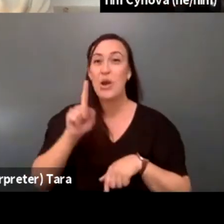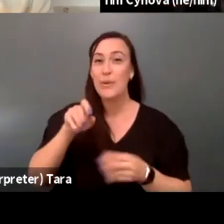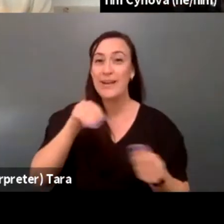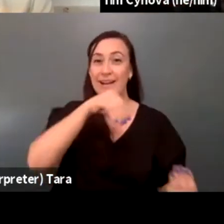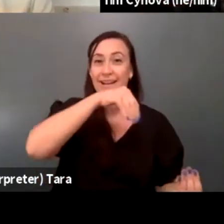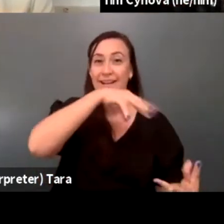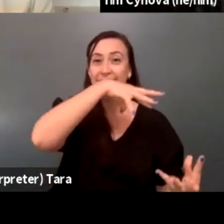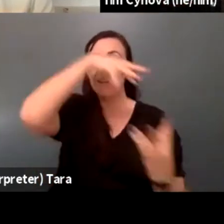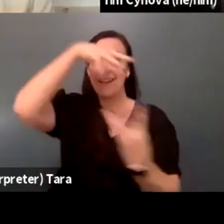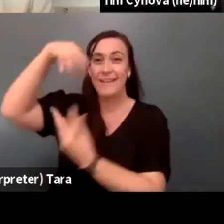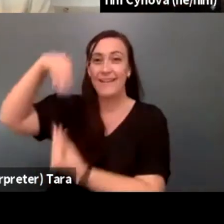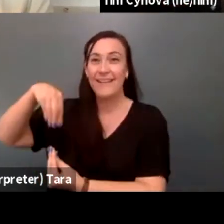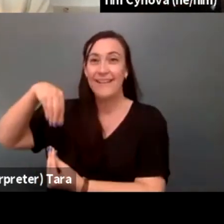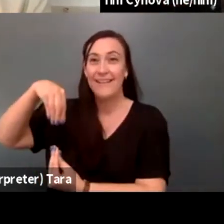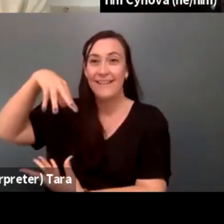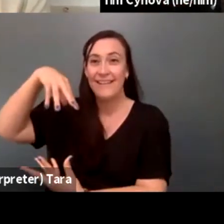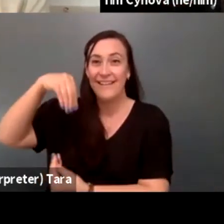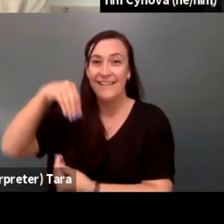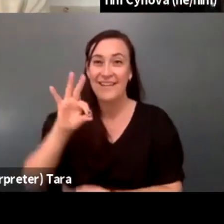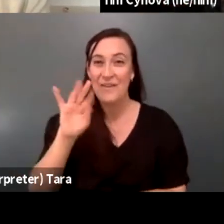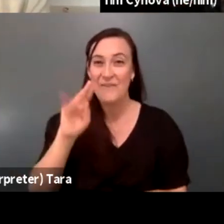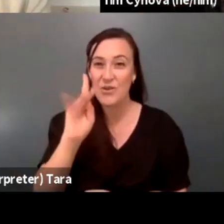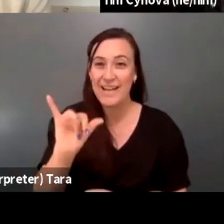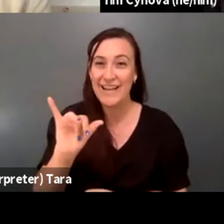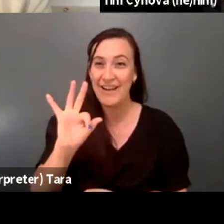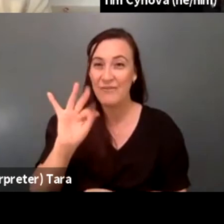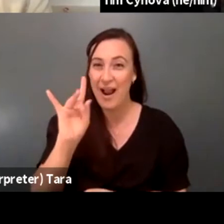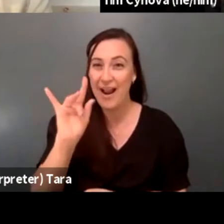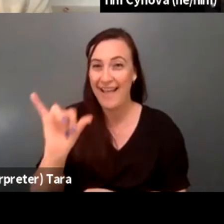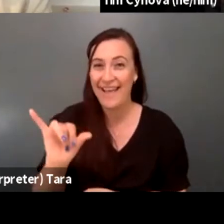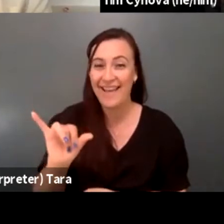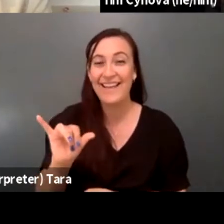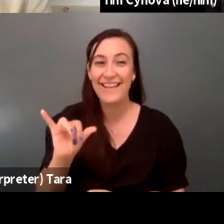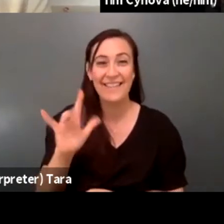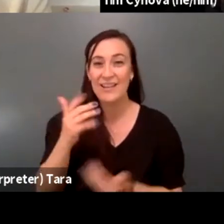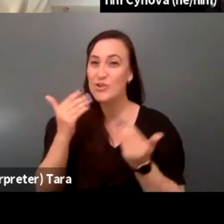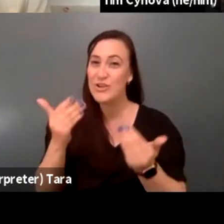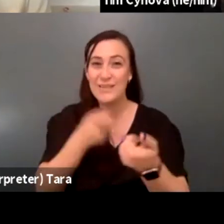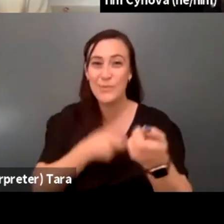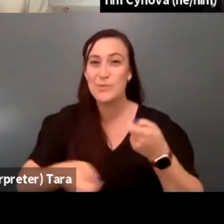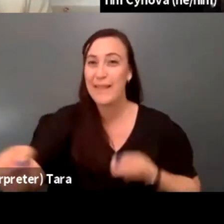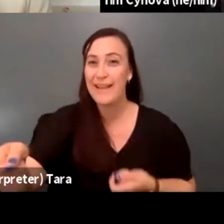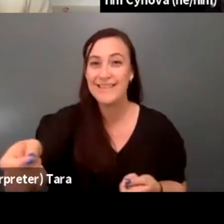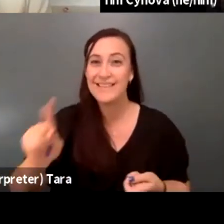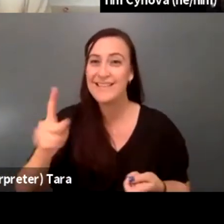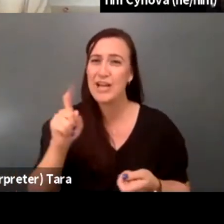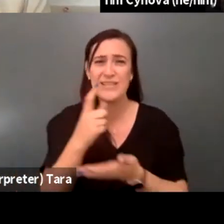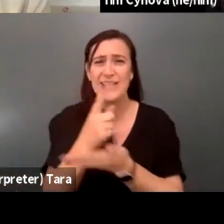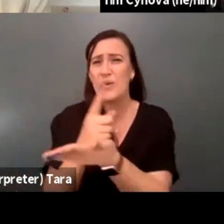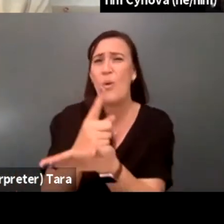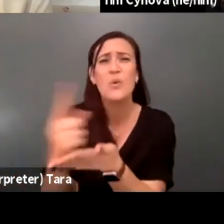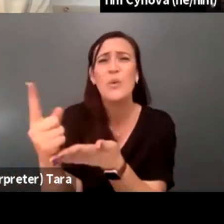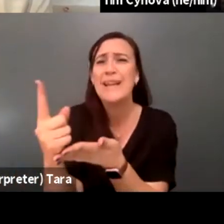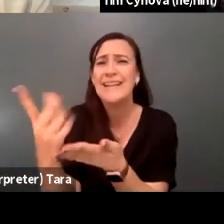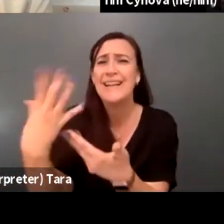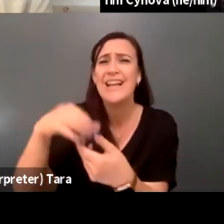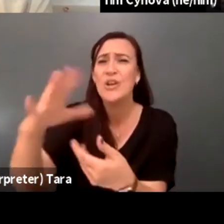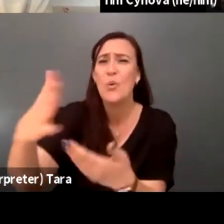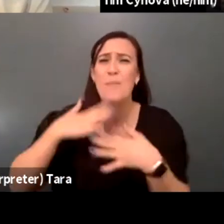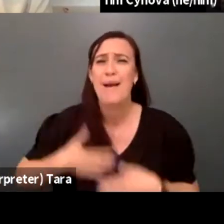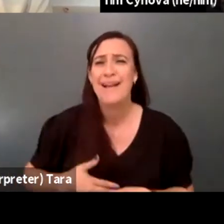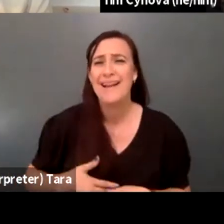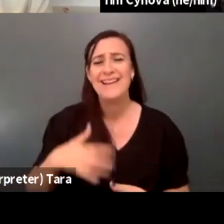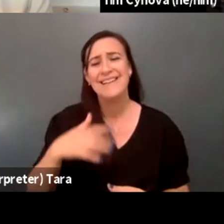Let's do it. I'm gonna name it. Let's do a Freaky. Let's just switch places. I just need a week.